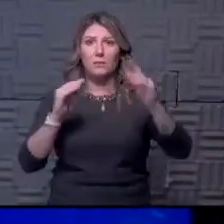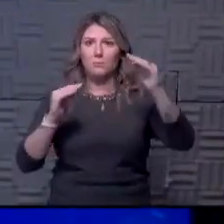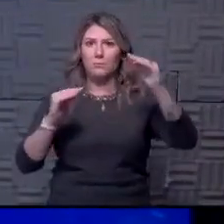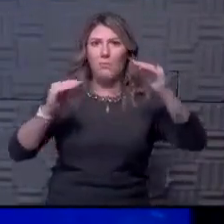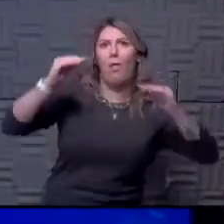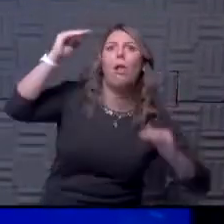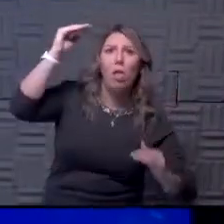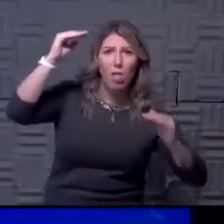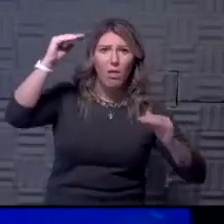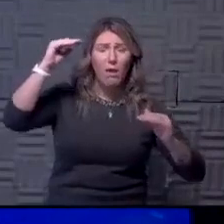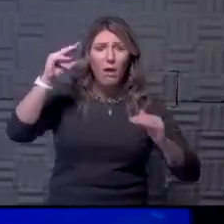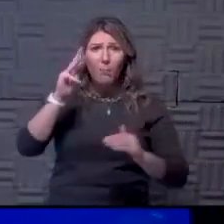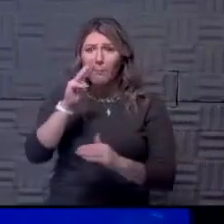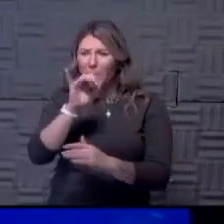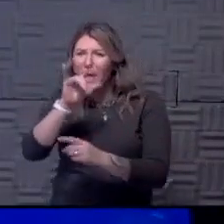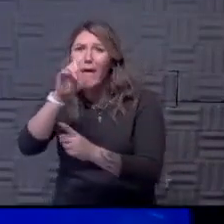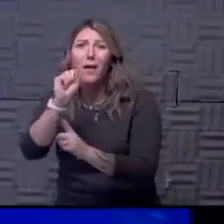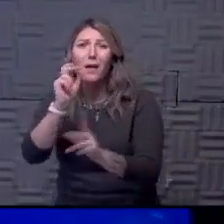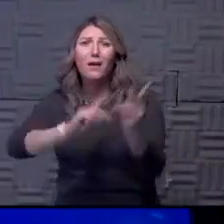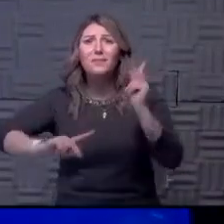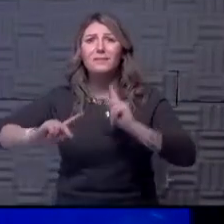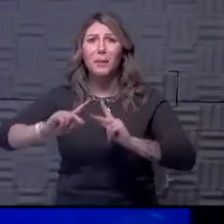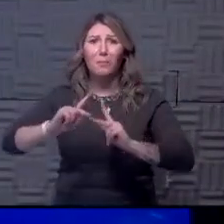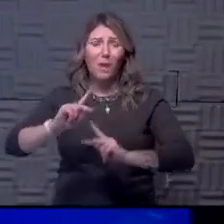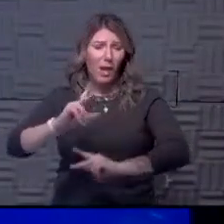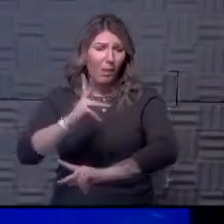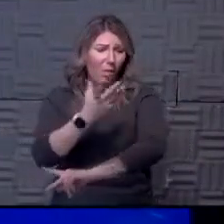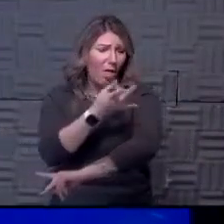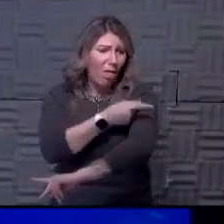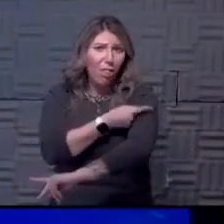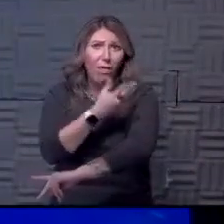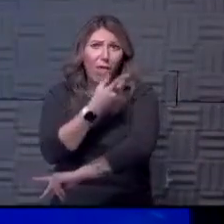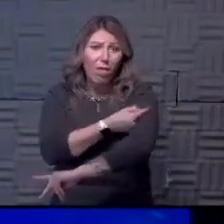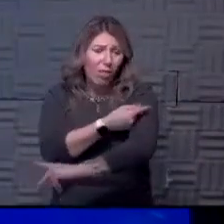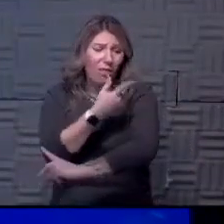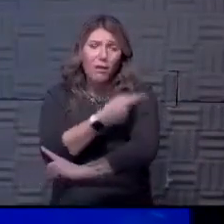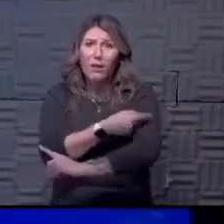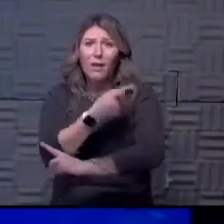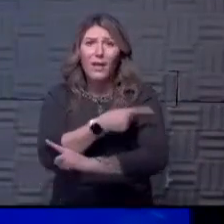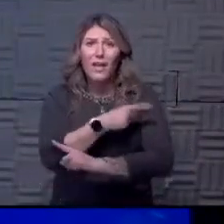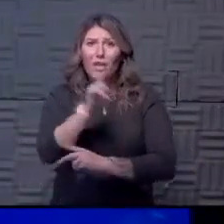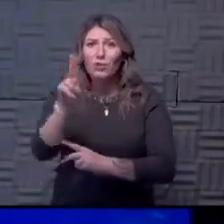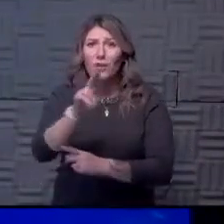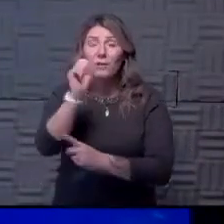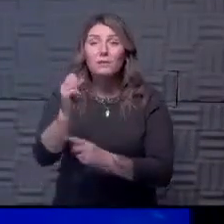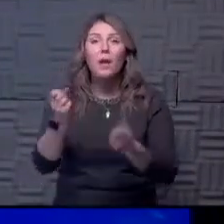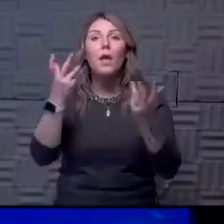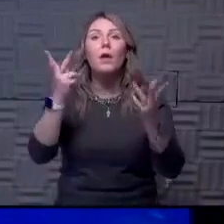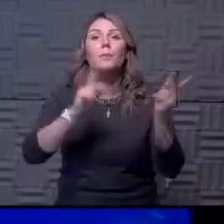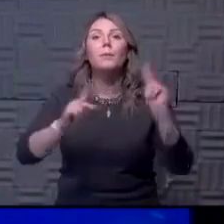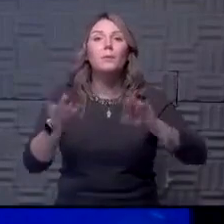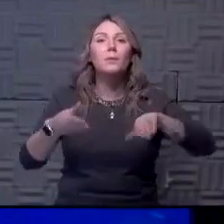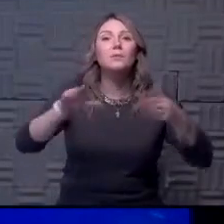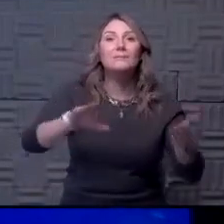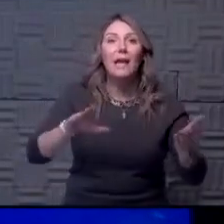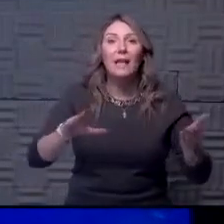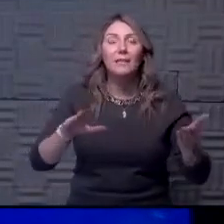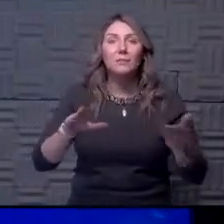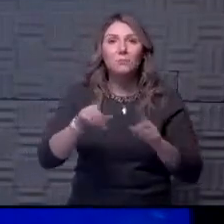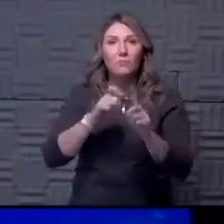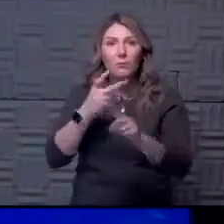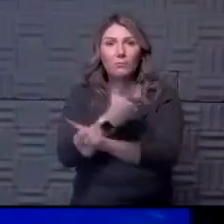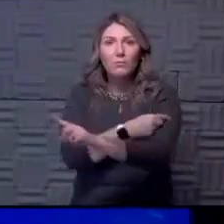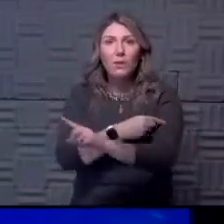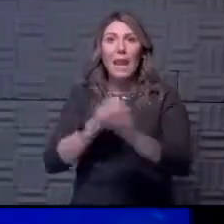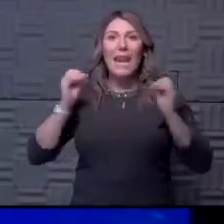after millions and millions of people have been given these vaccines across the world in the United States, how many people have died from the vaccination? The answer is there